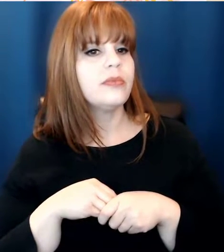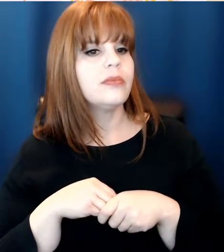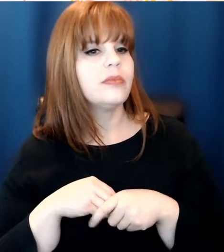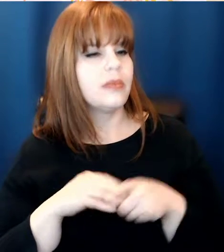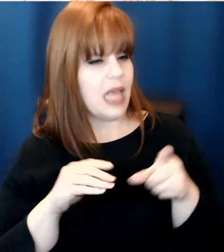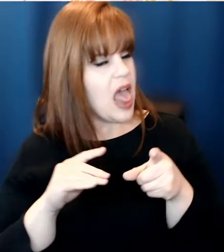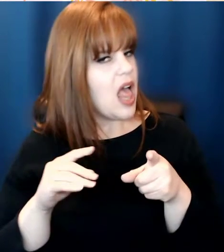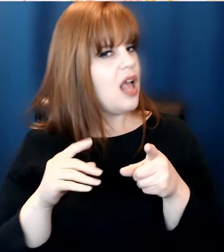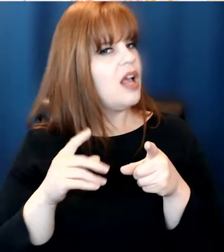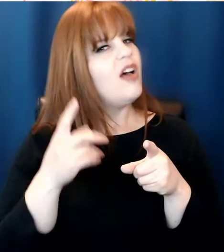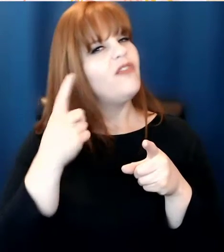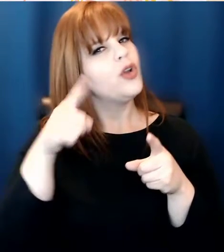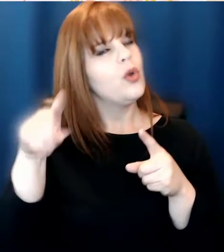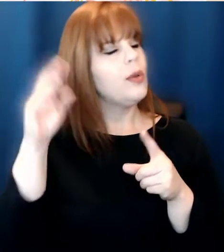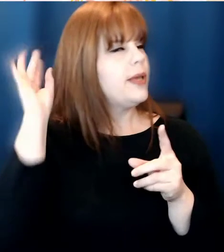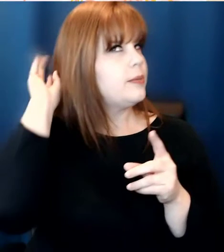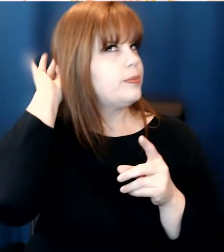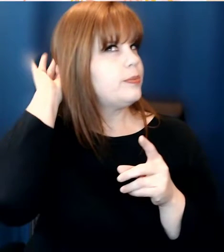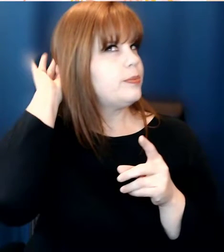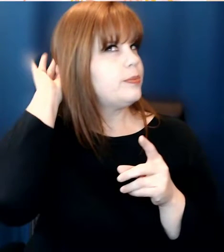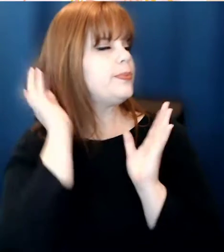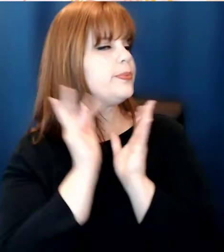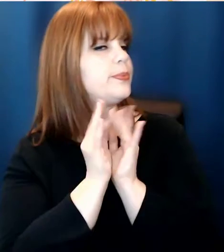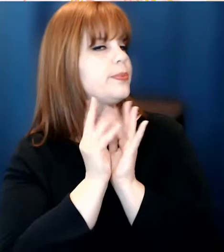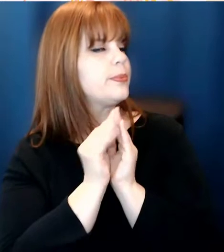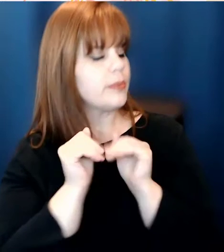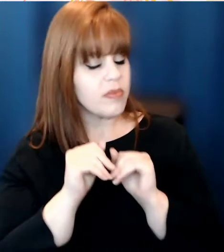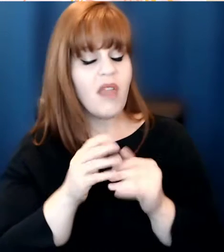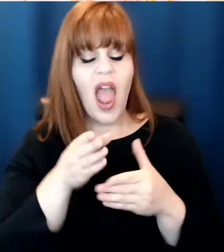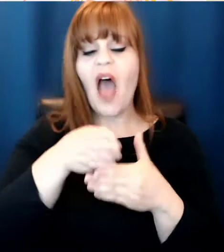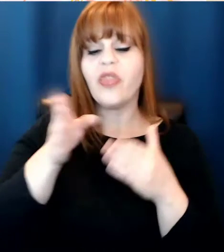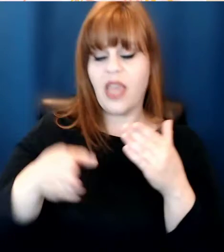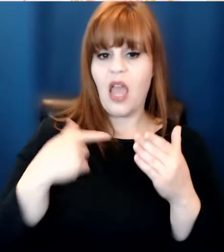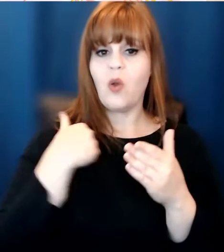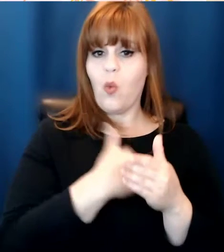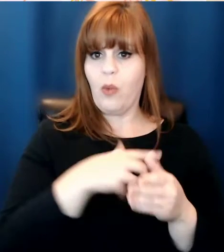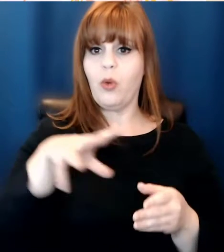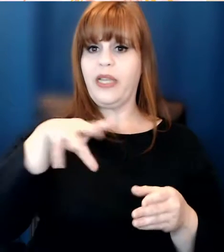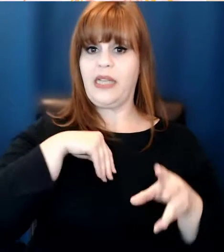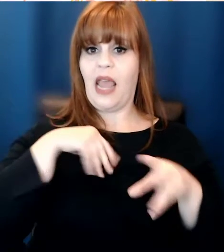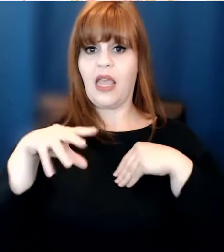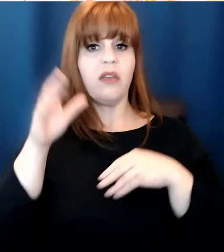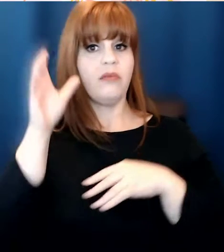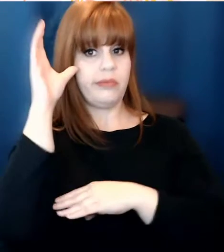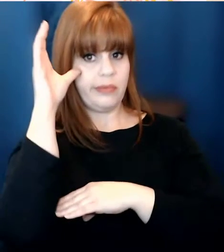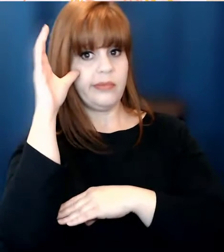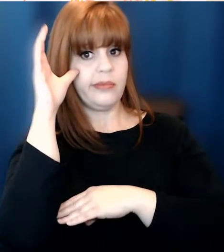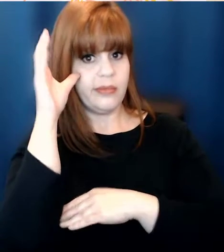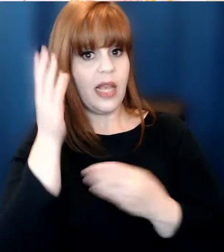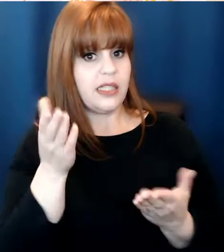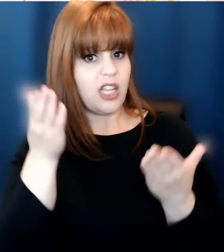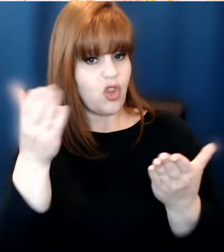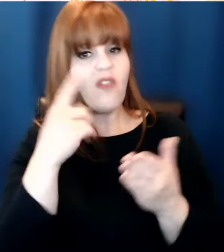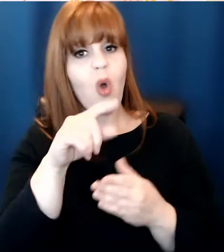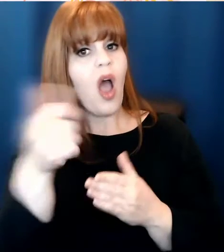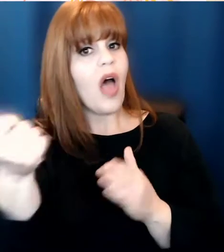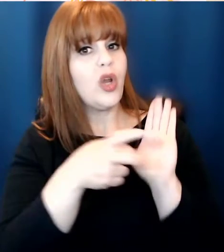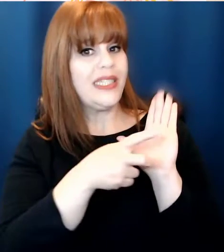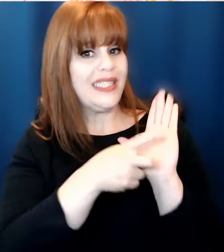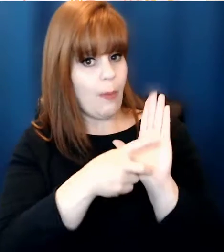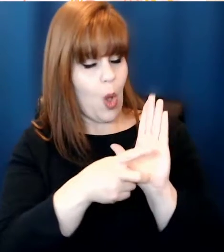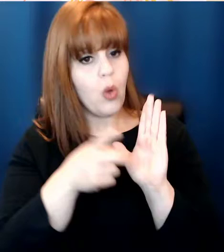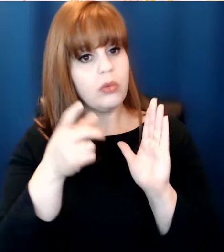mind, at the very end, we will be able to be taking some suggestions for what other demos. If you guys have any